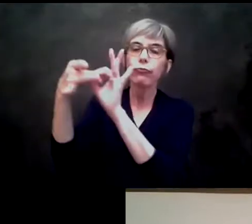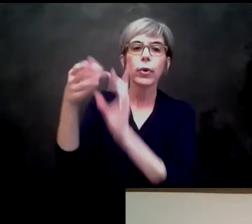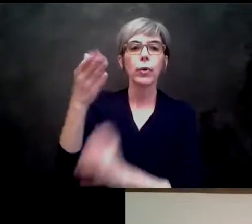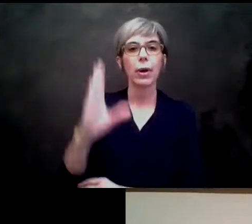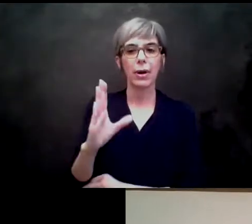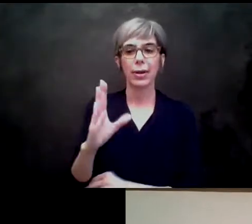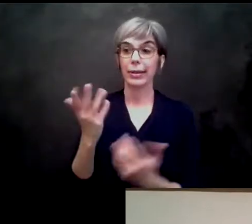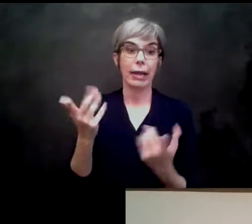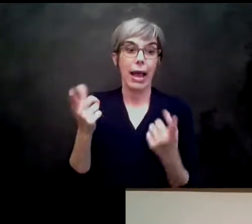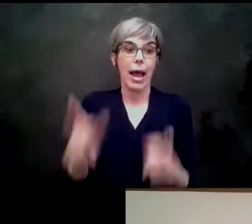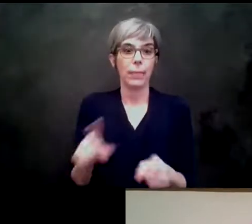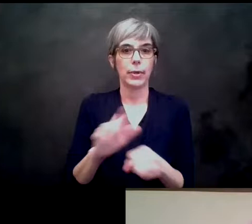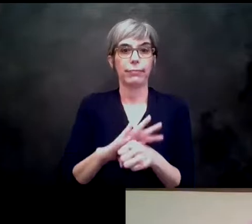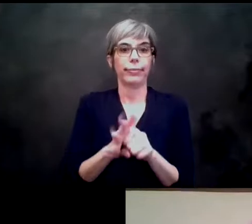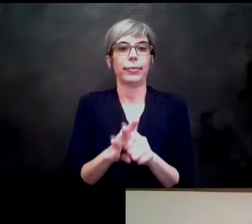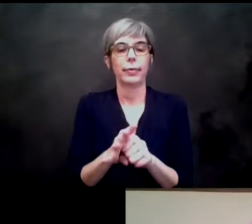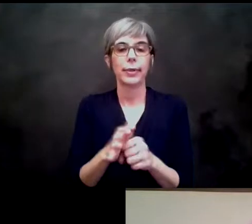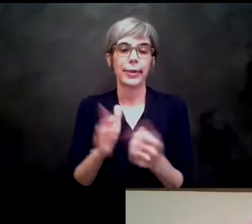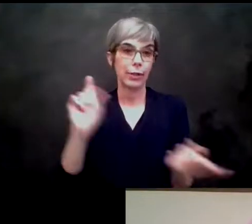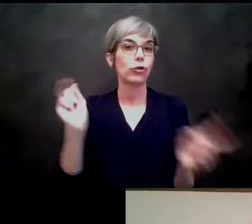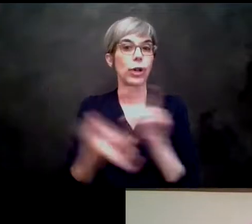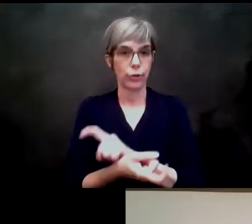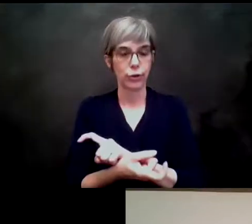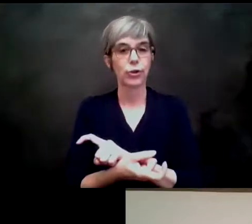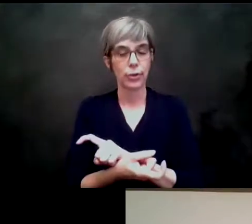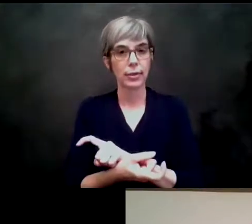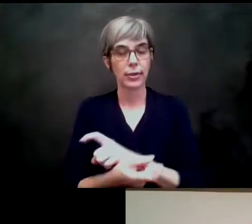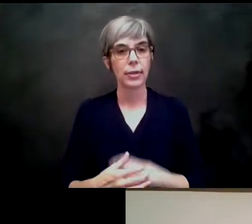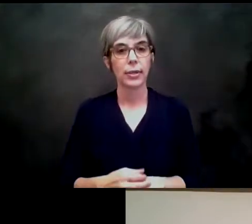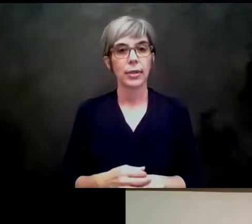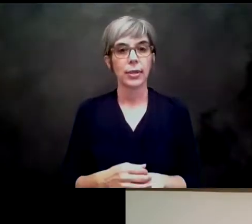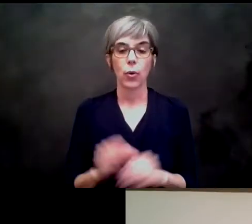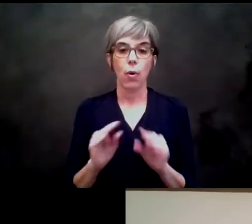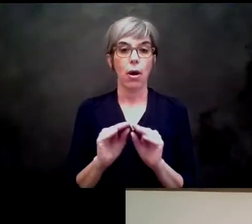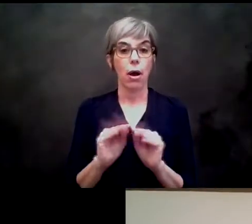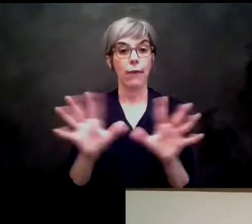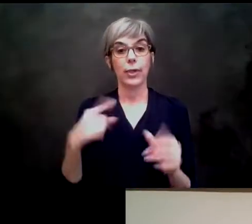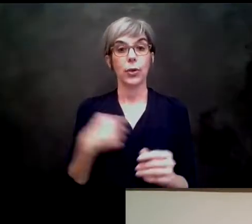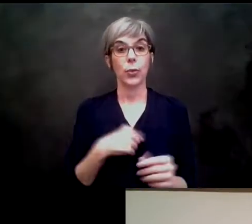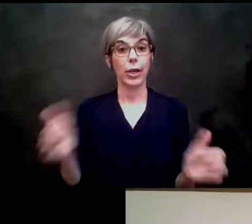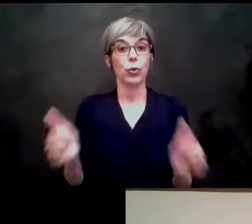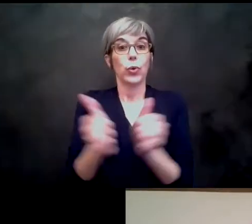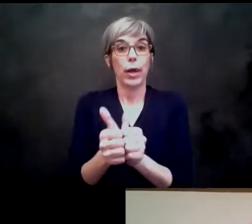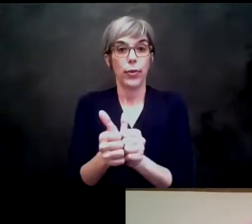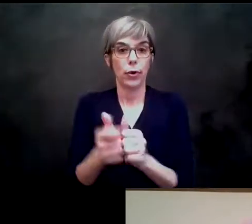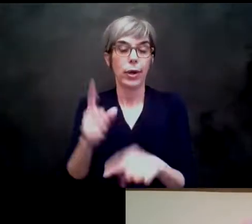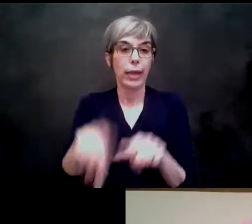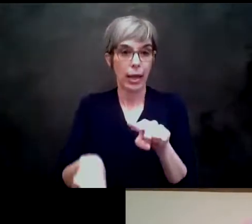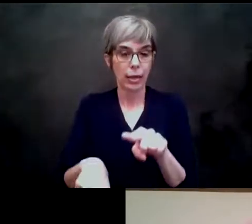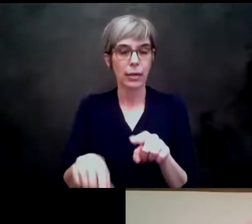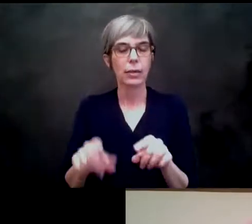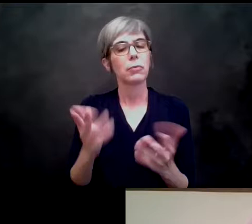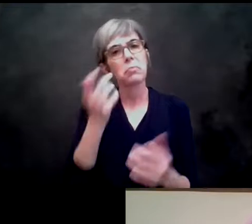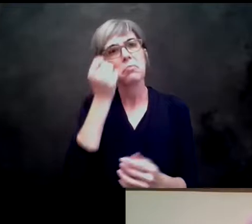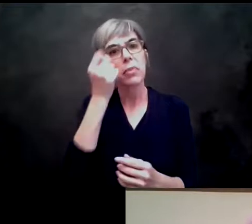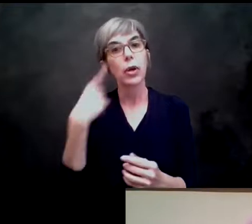COVID-19. So while we miss that physical closeness with our faith community members, we believe that with every hardship, there's